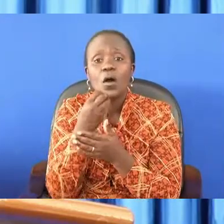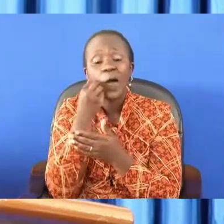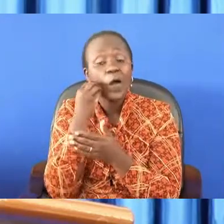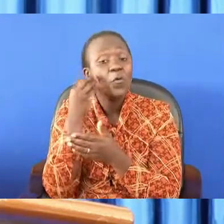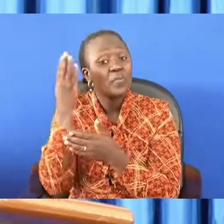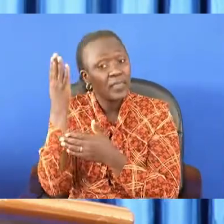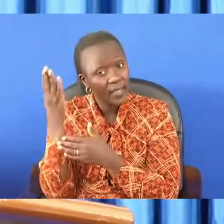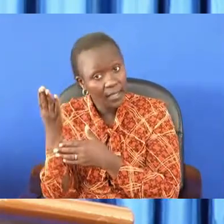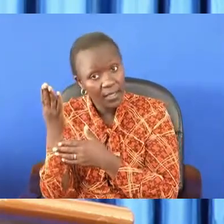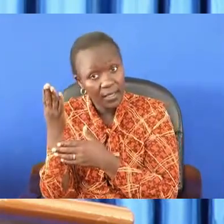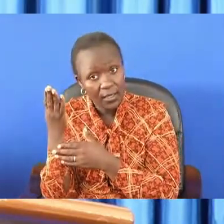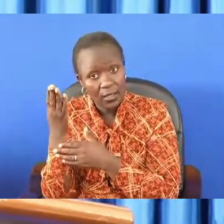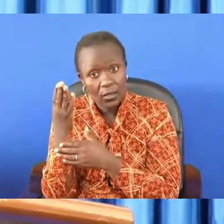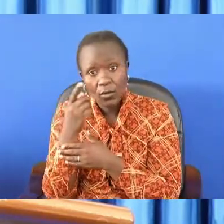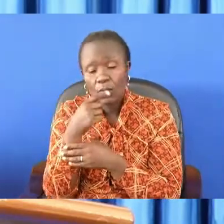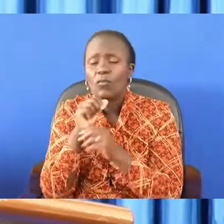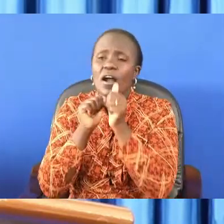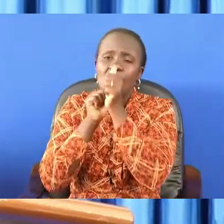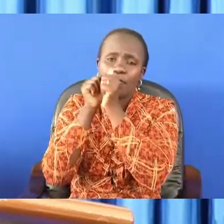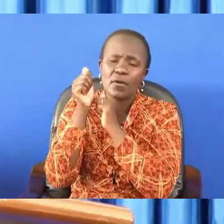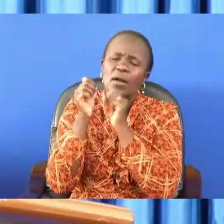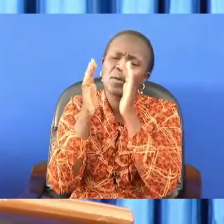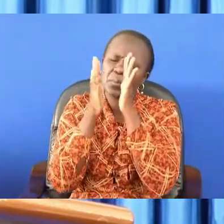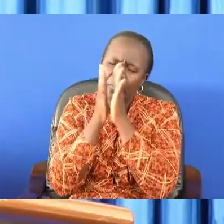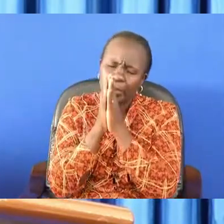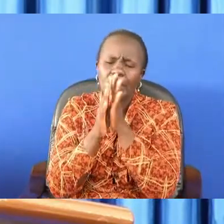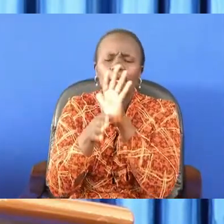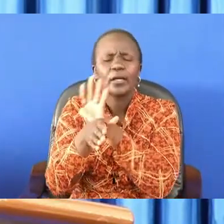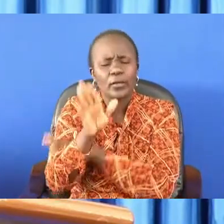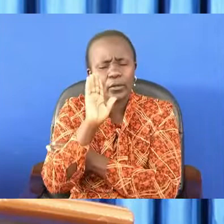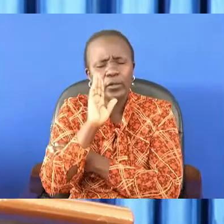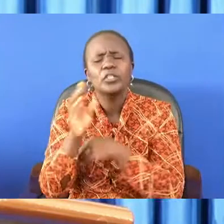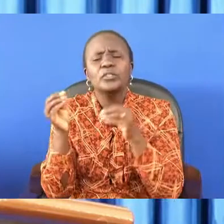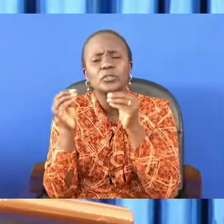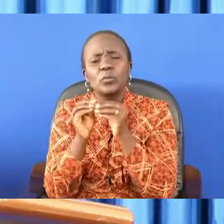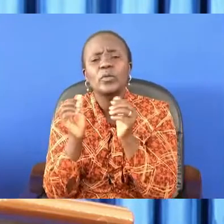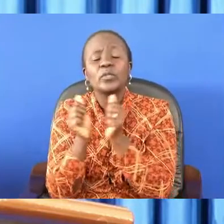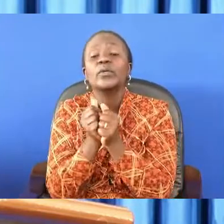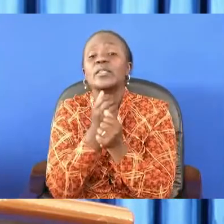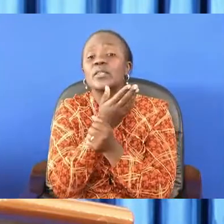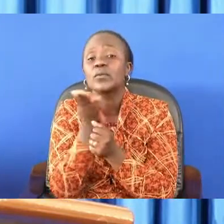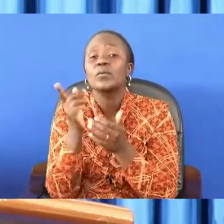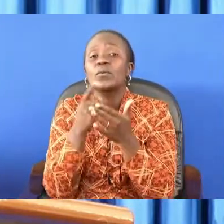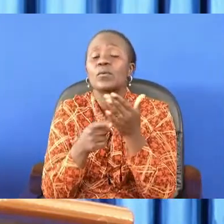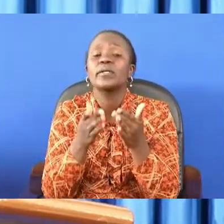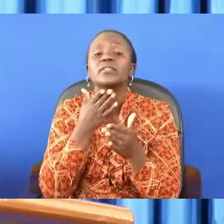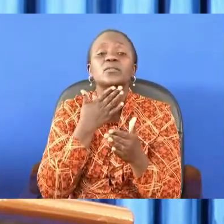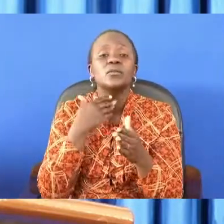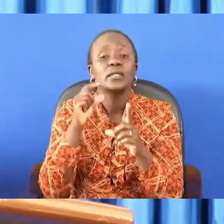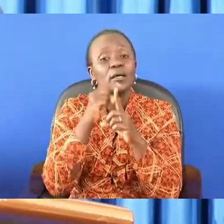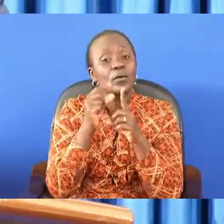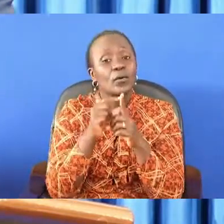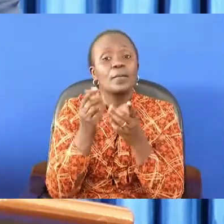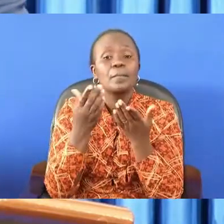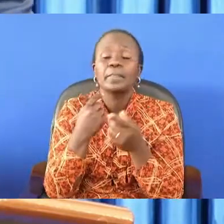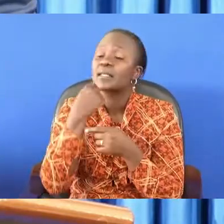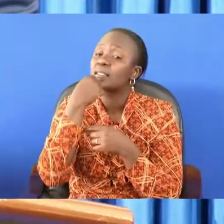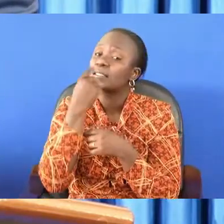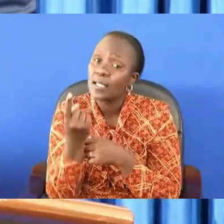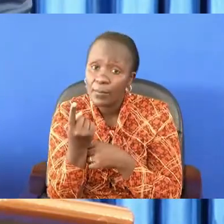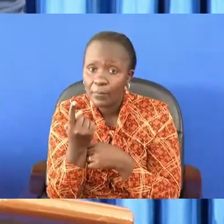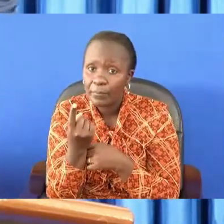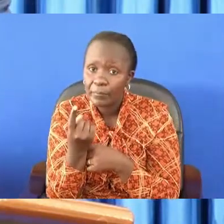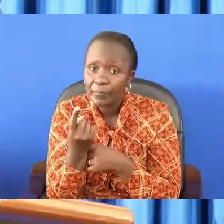home and those of us who are very far. Tunaomba Mungu akutane mahitaji yako katika neno la Bwana ambayo imesemwa